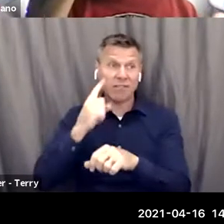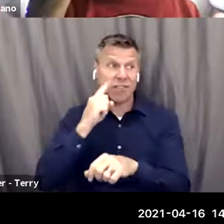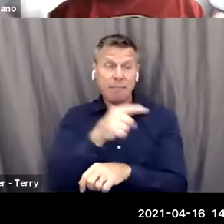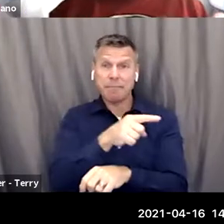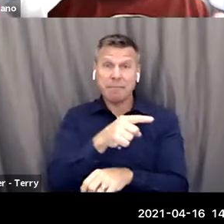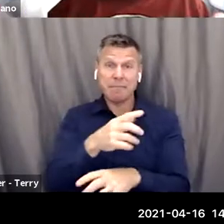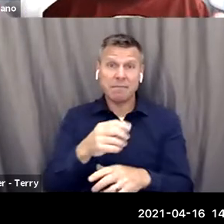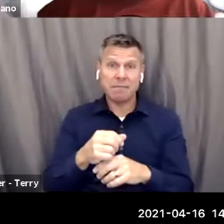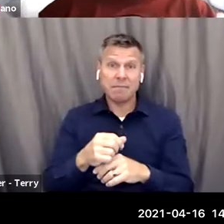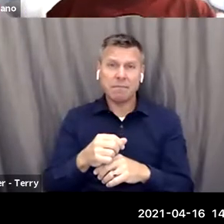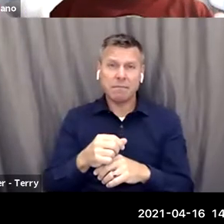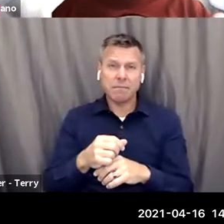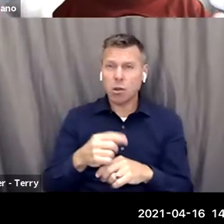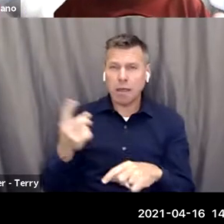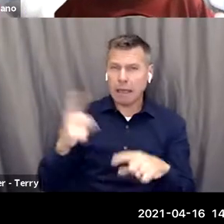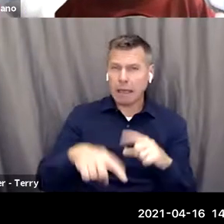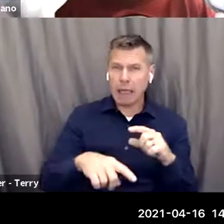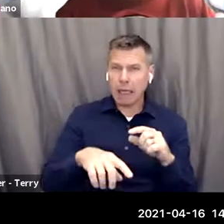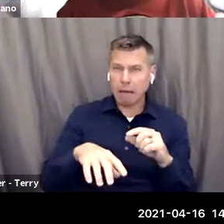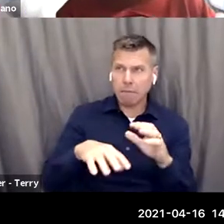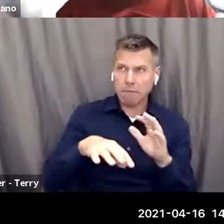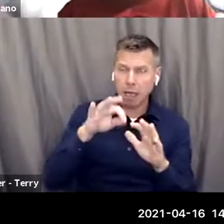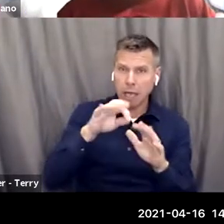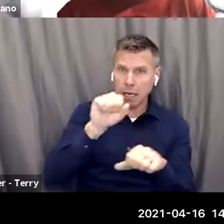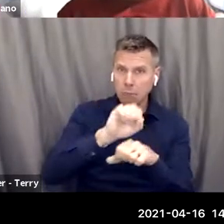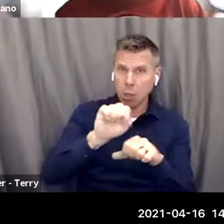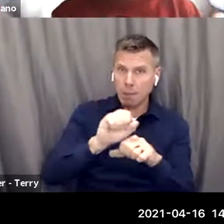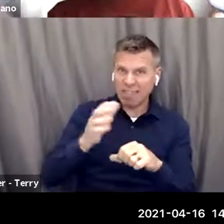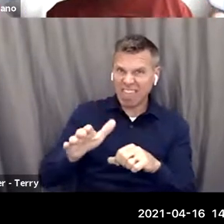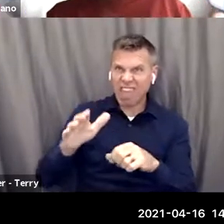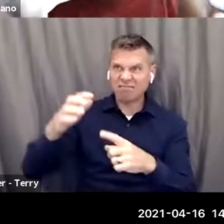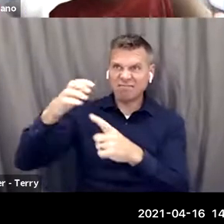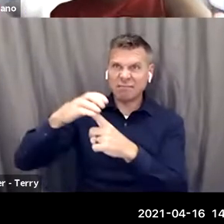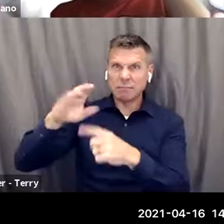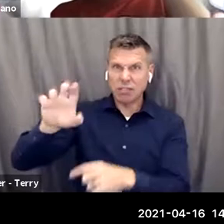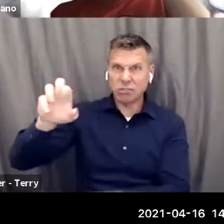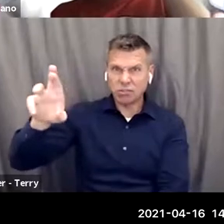That they won't find employment within it? Is that what you asked?